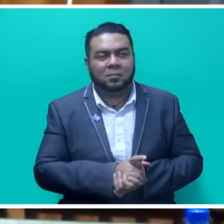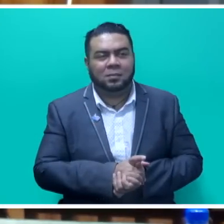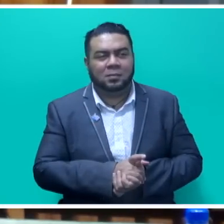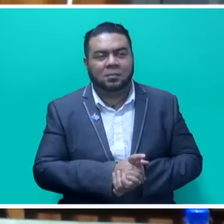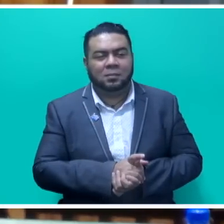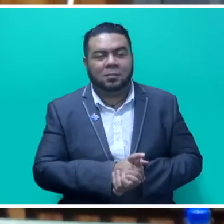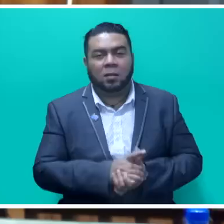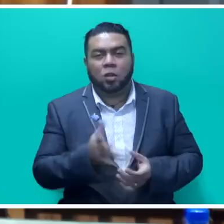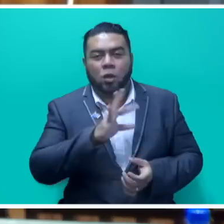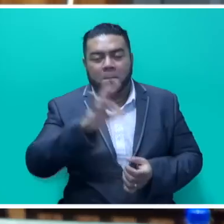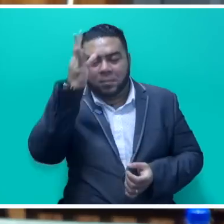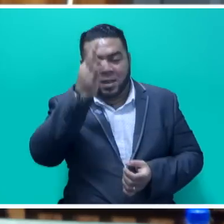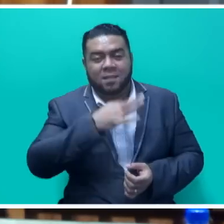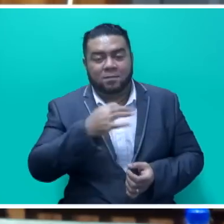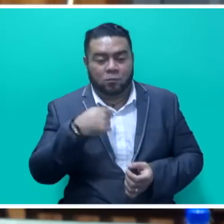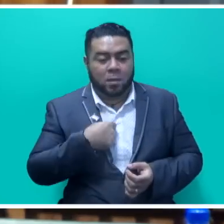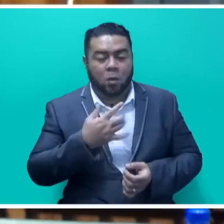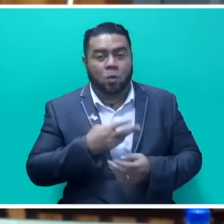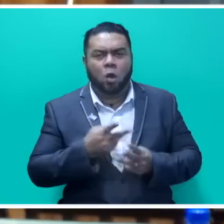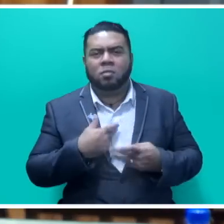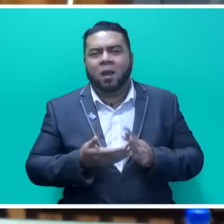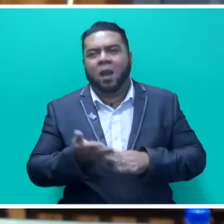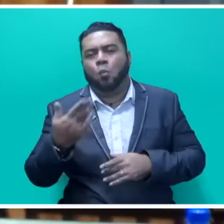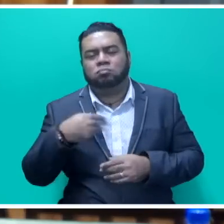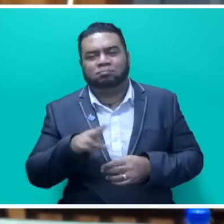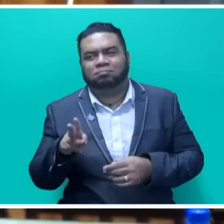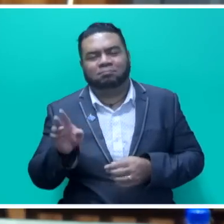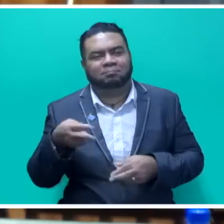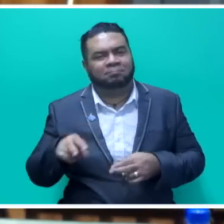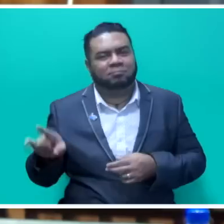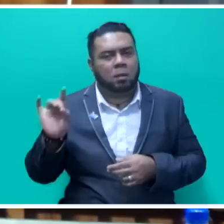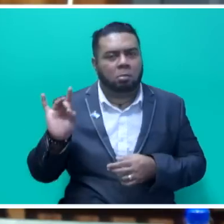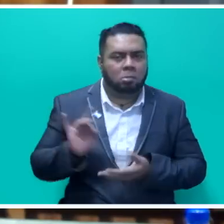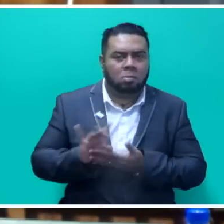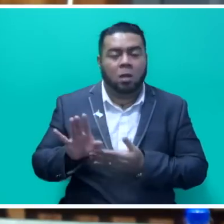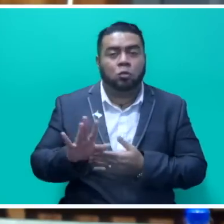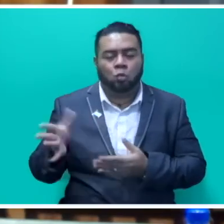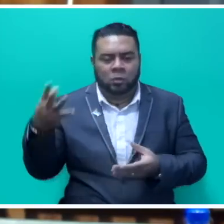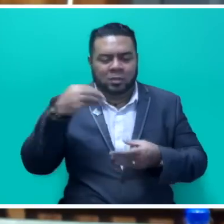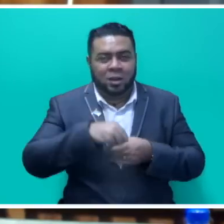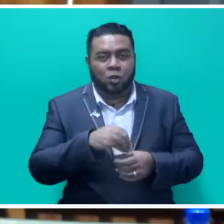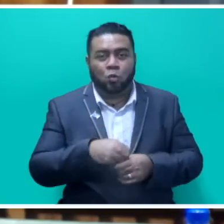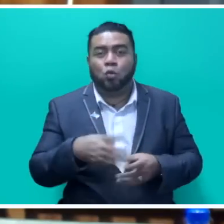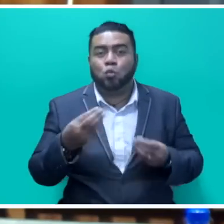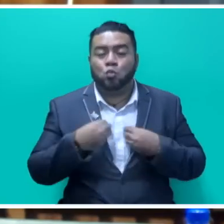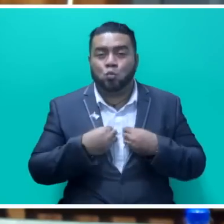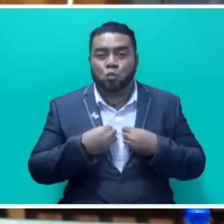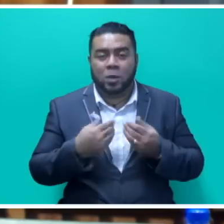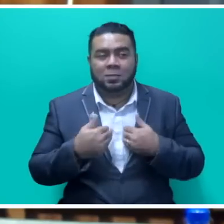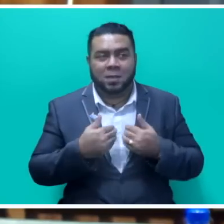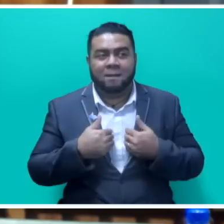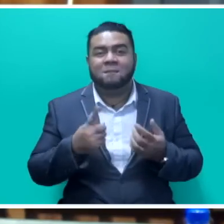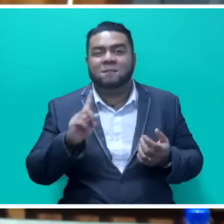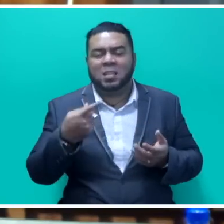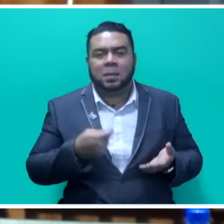only believed in my way or the highway rule. To decide to restore grants to the USP and release the first payment